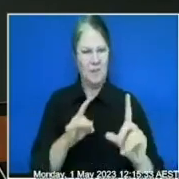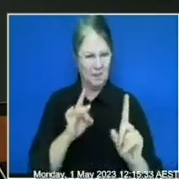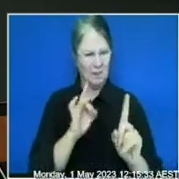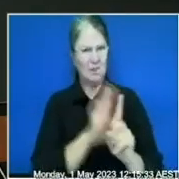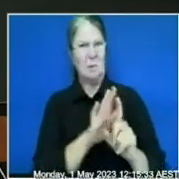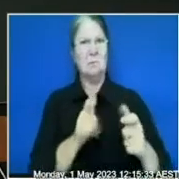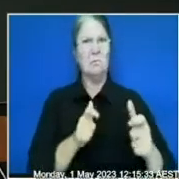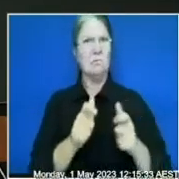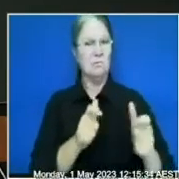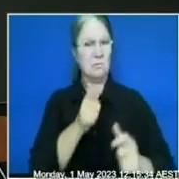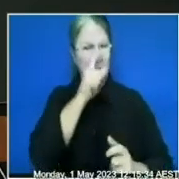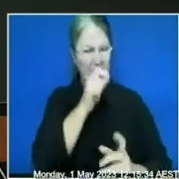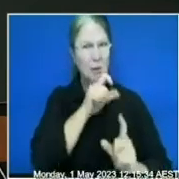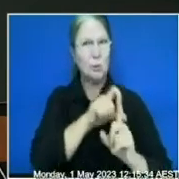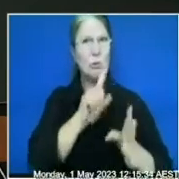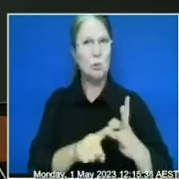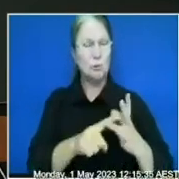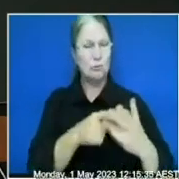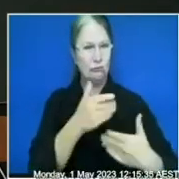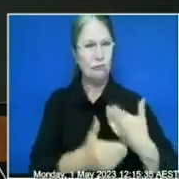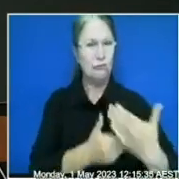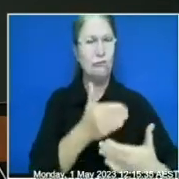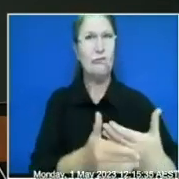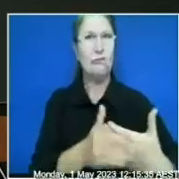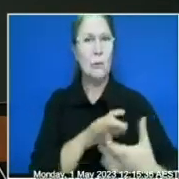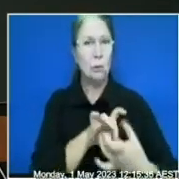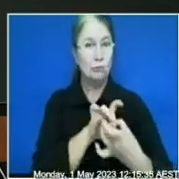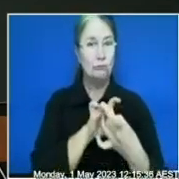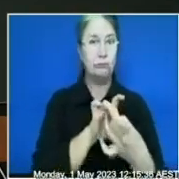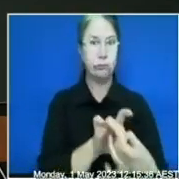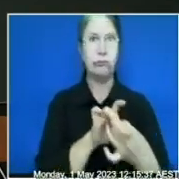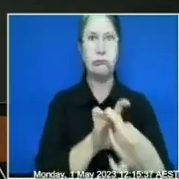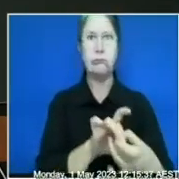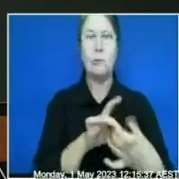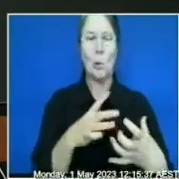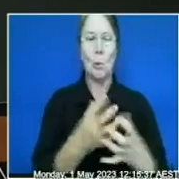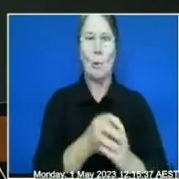yet we're only raising it to 12.